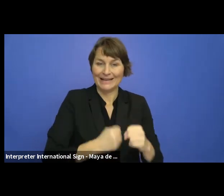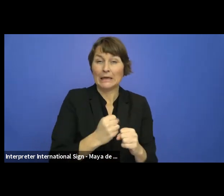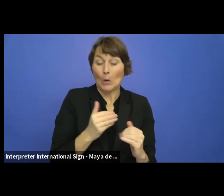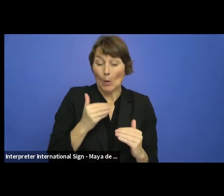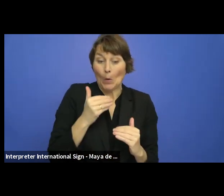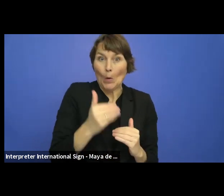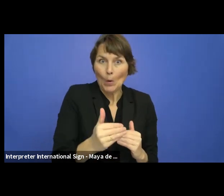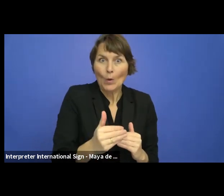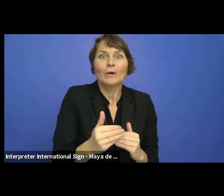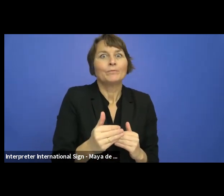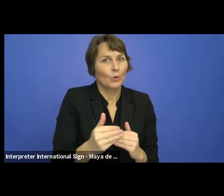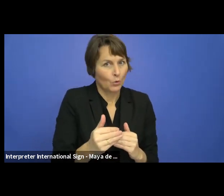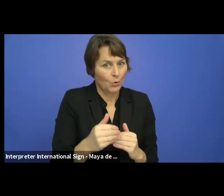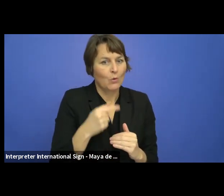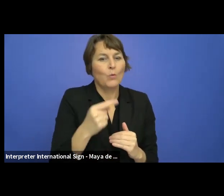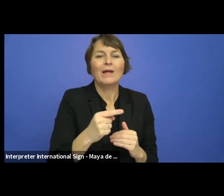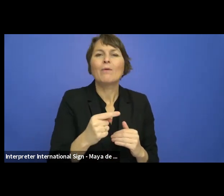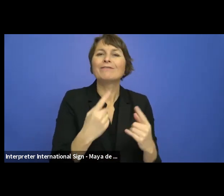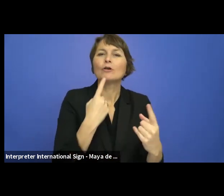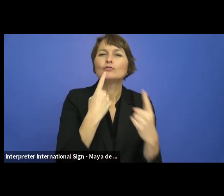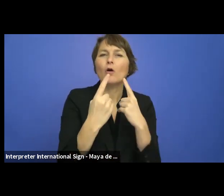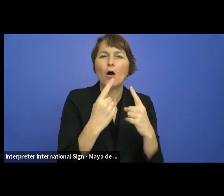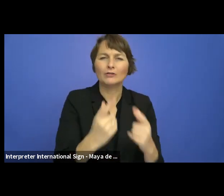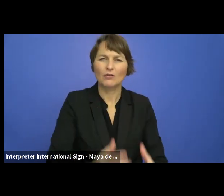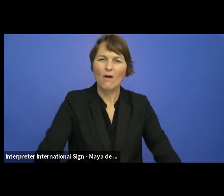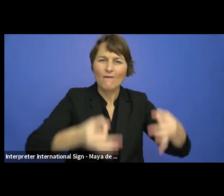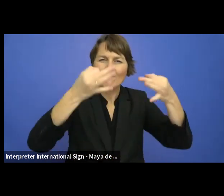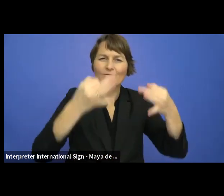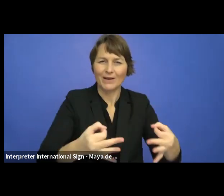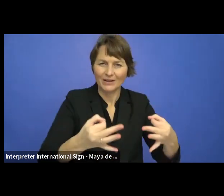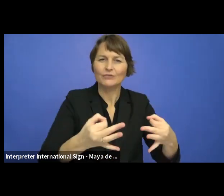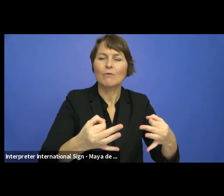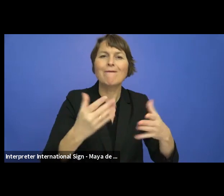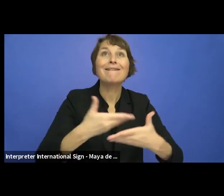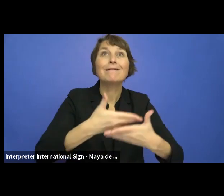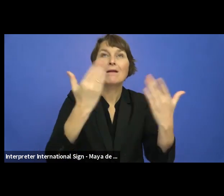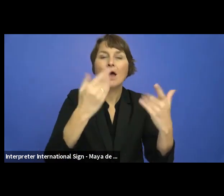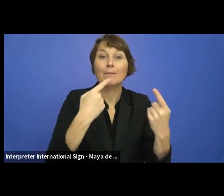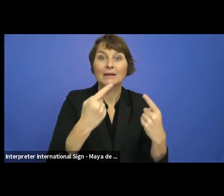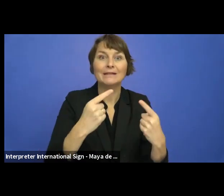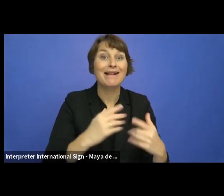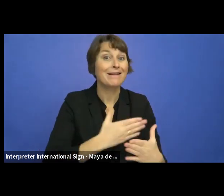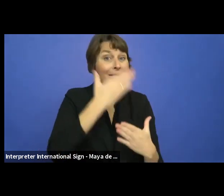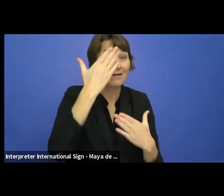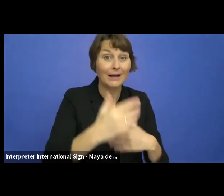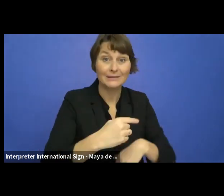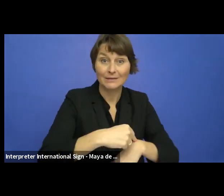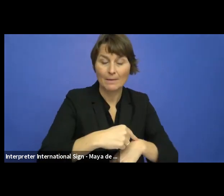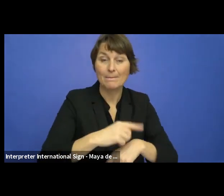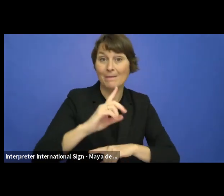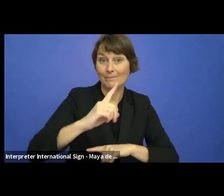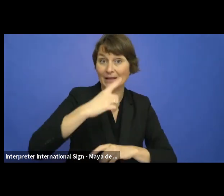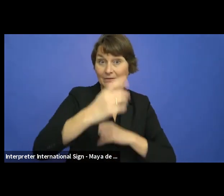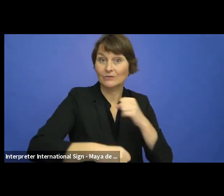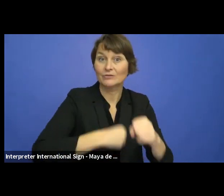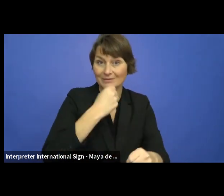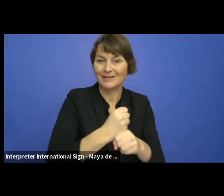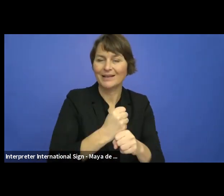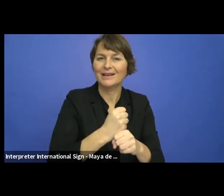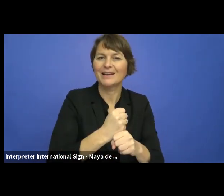important climate talks that we've ever had, and it is our last chance. Next year, in Glasgow, the